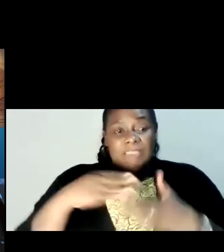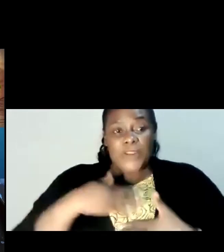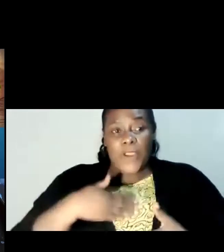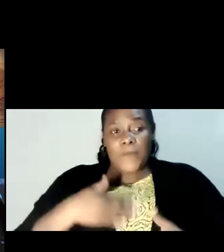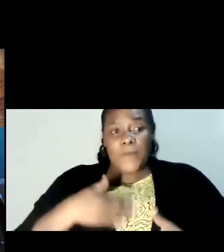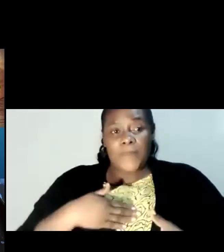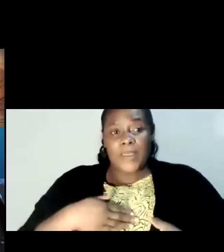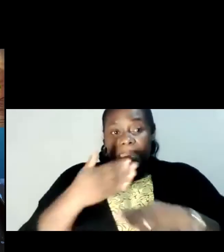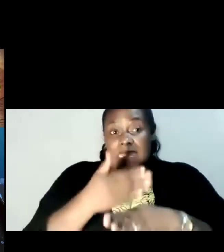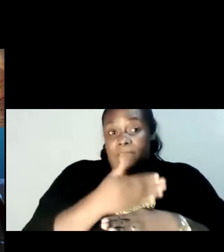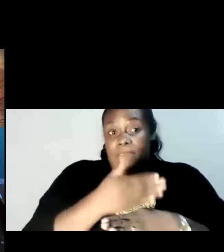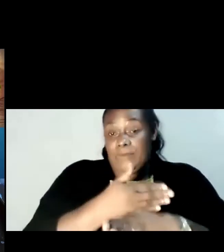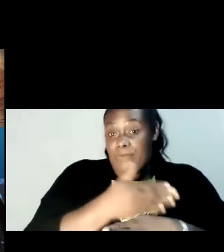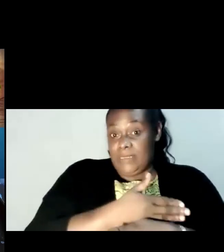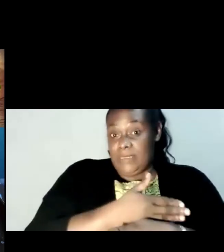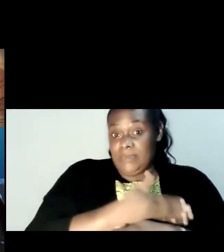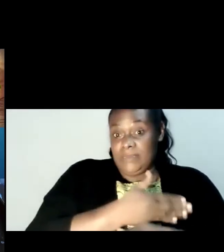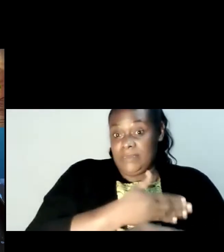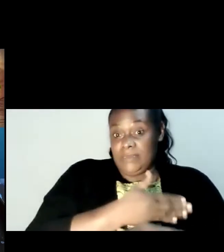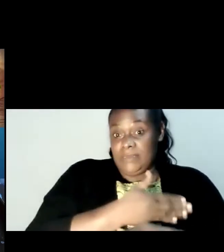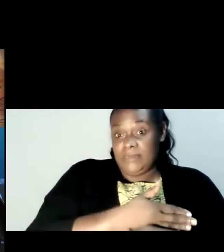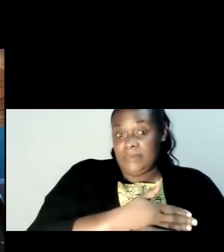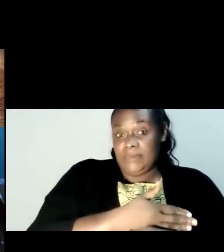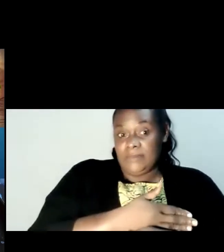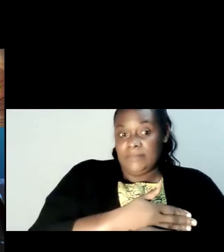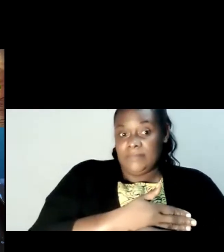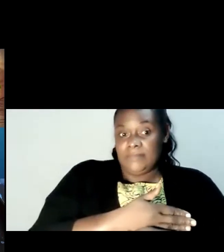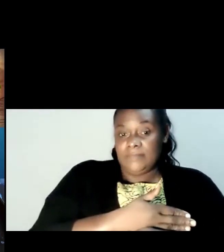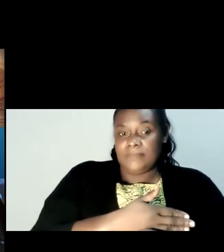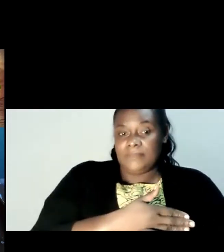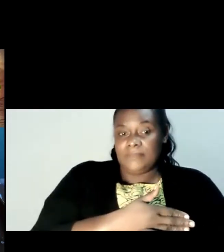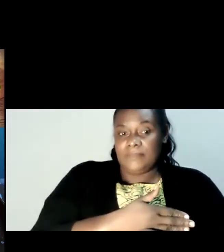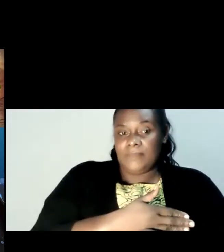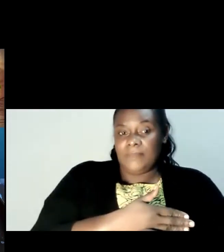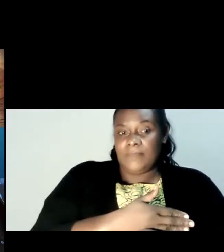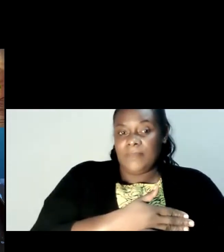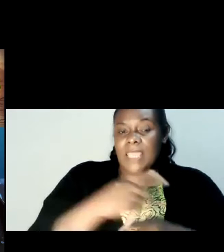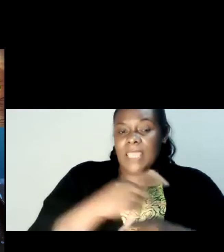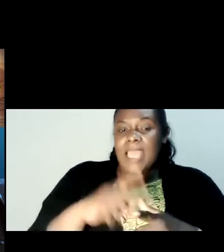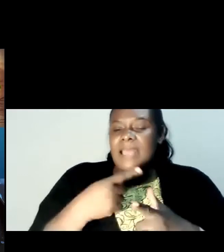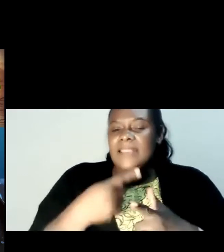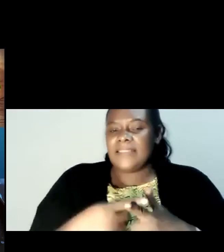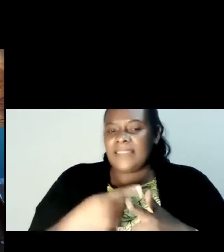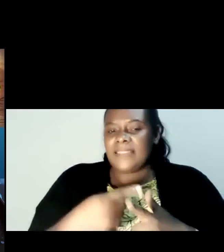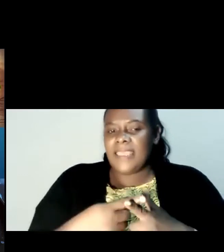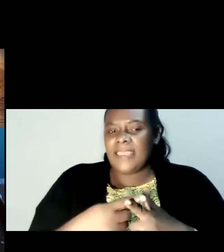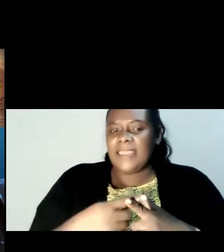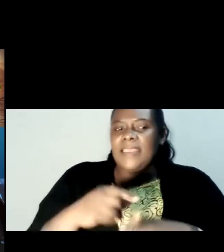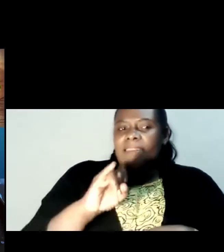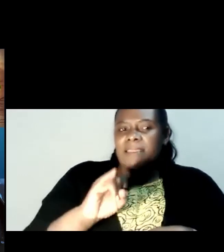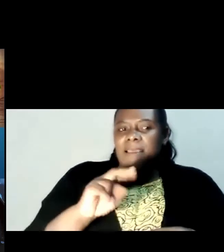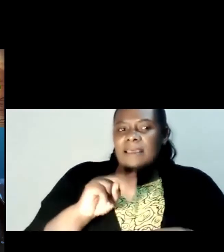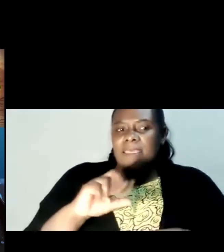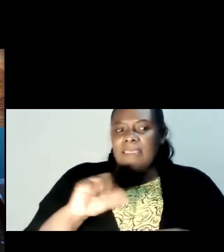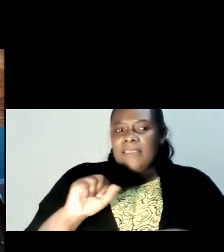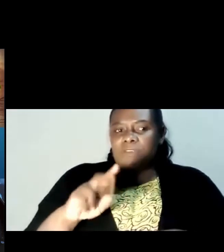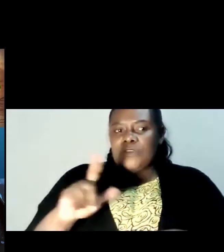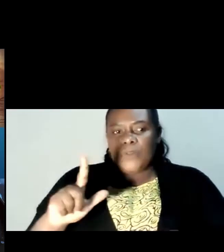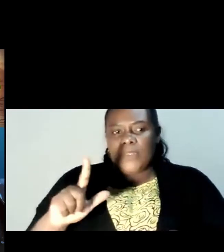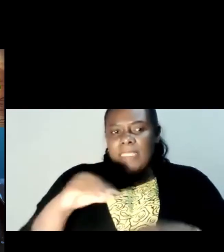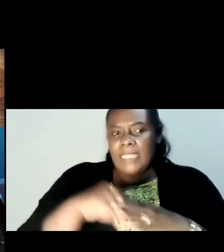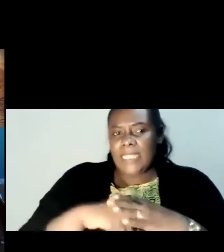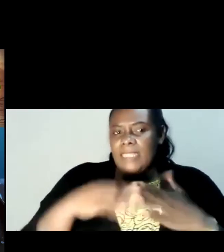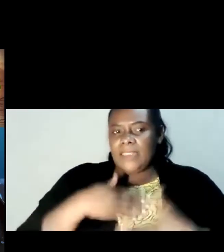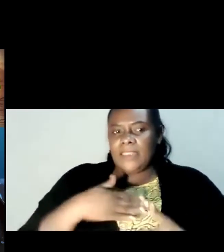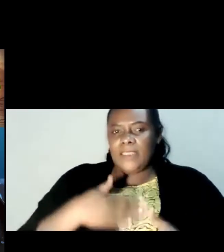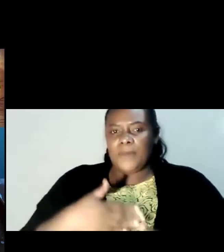responsiveness to the insulin decreases. Just let me know if I need to say